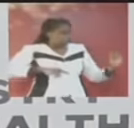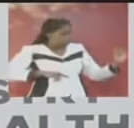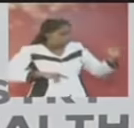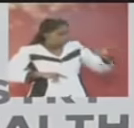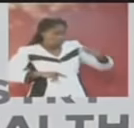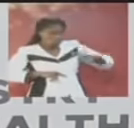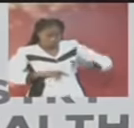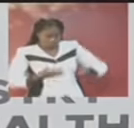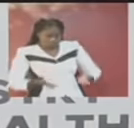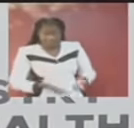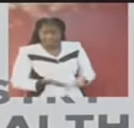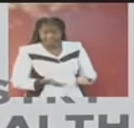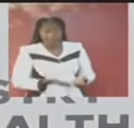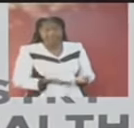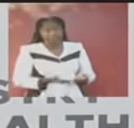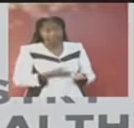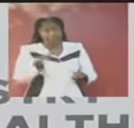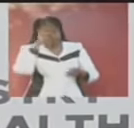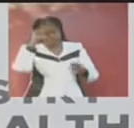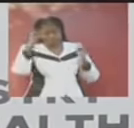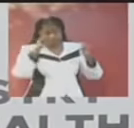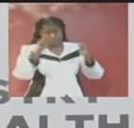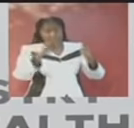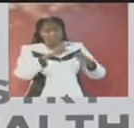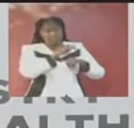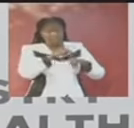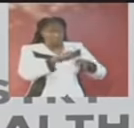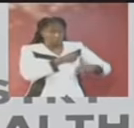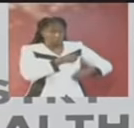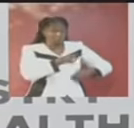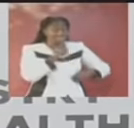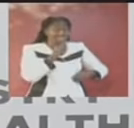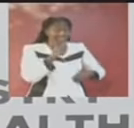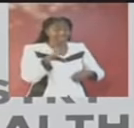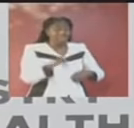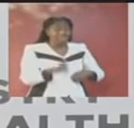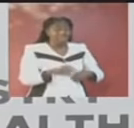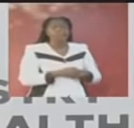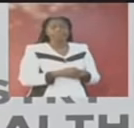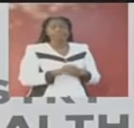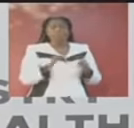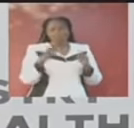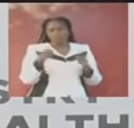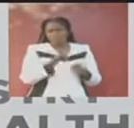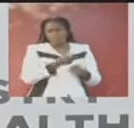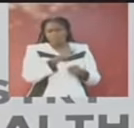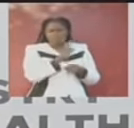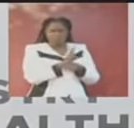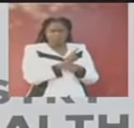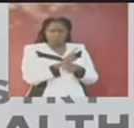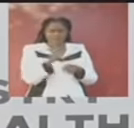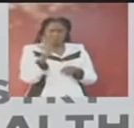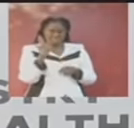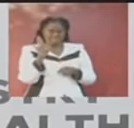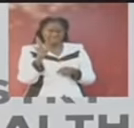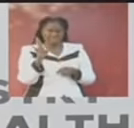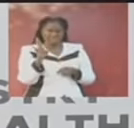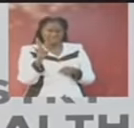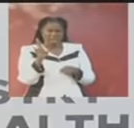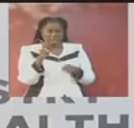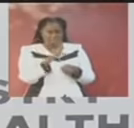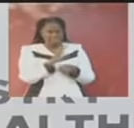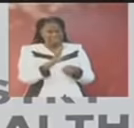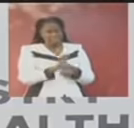9 state facilities for repatriated nationals. We have been doing a significantly increased number of